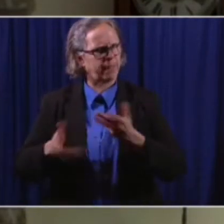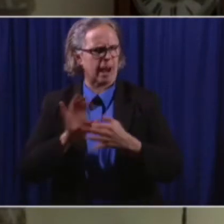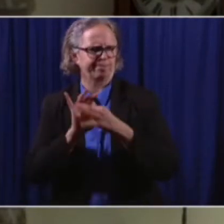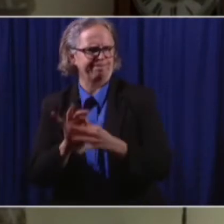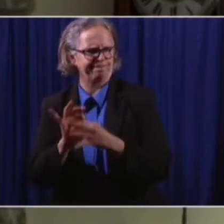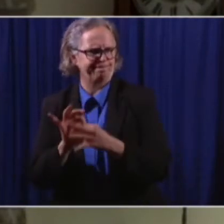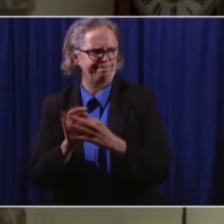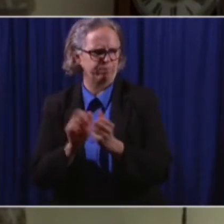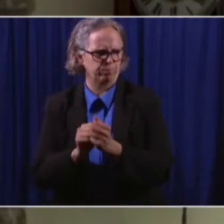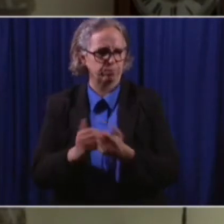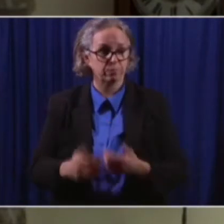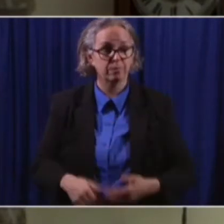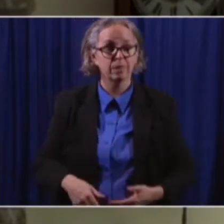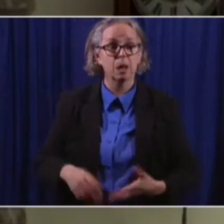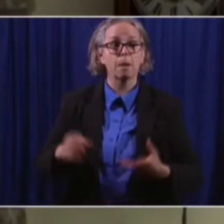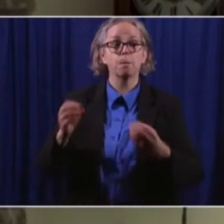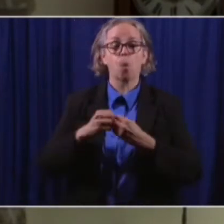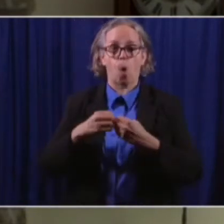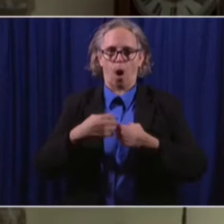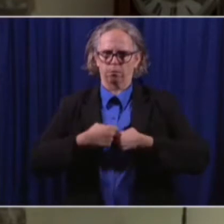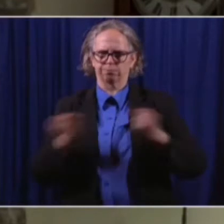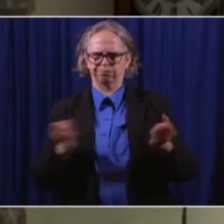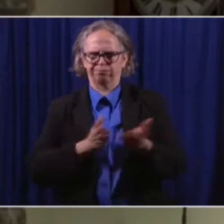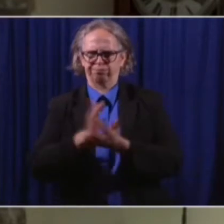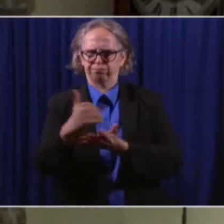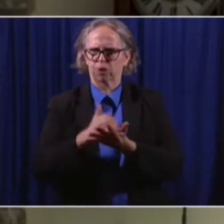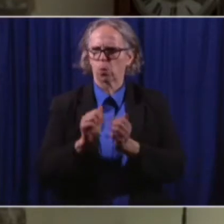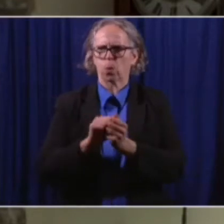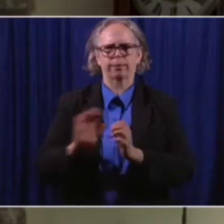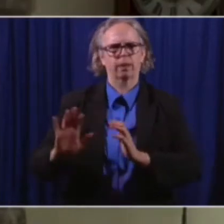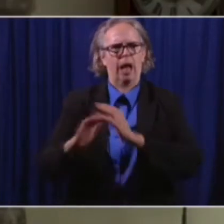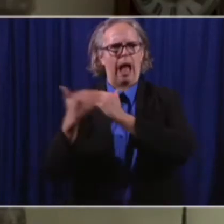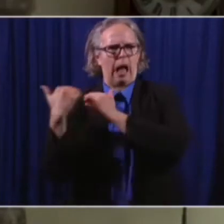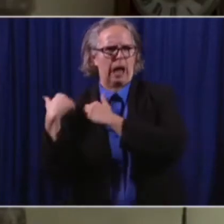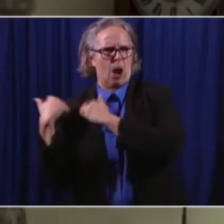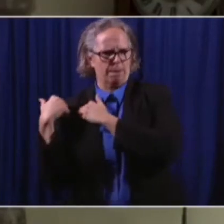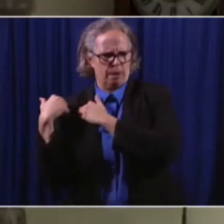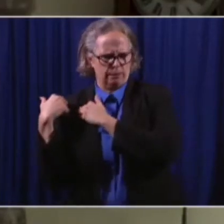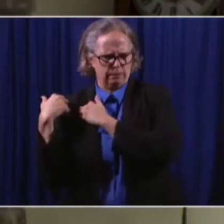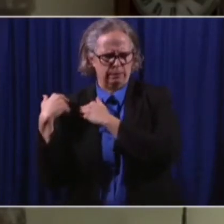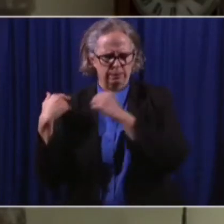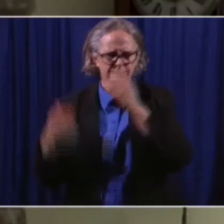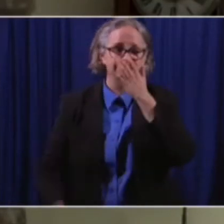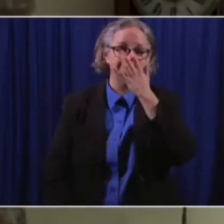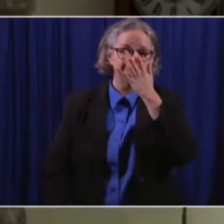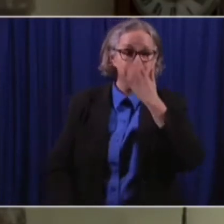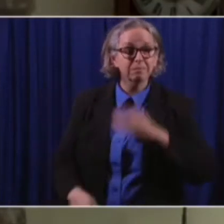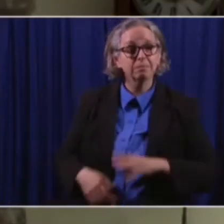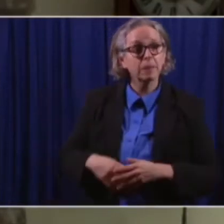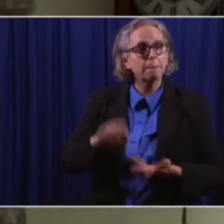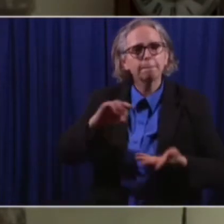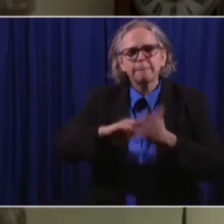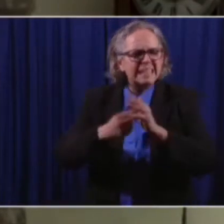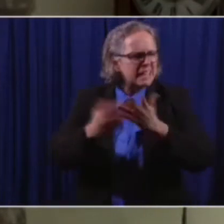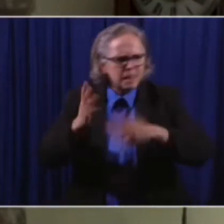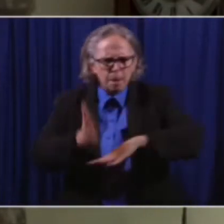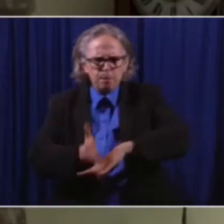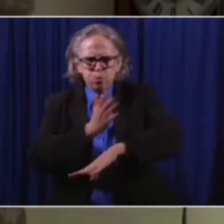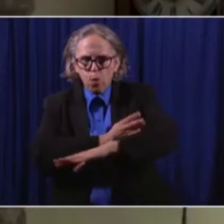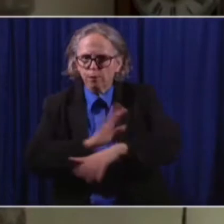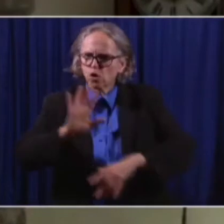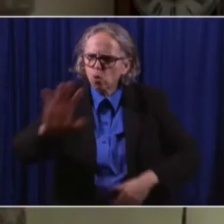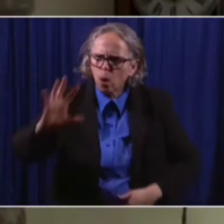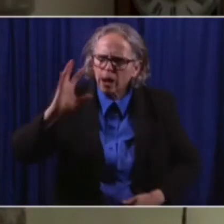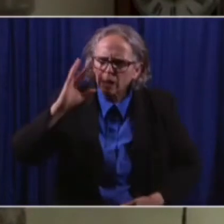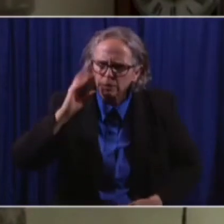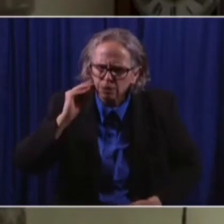increasing transparency and accountability across managed care to improve members' care and experience and making sure all recipients